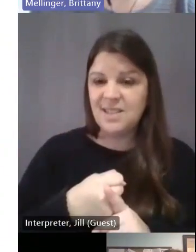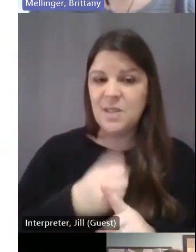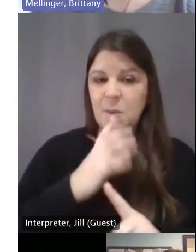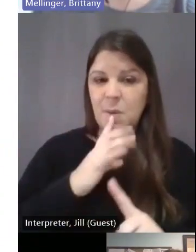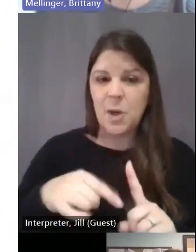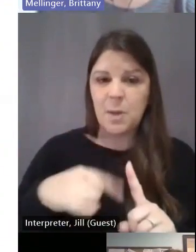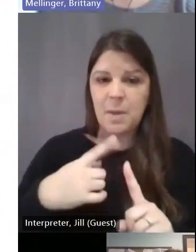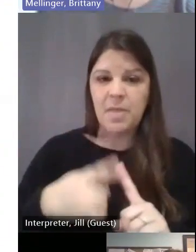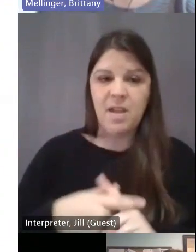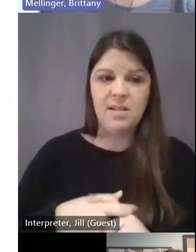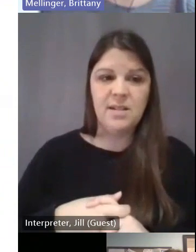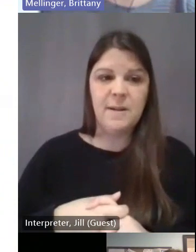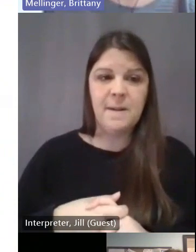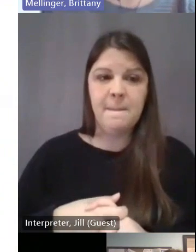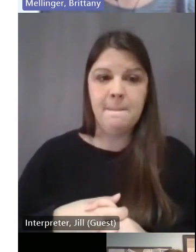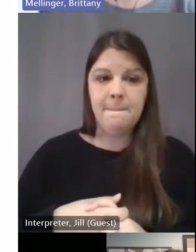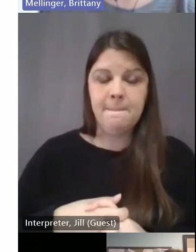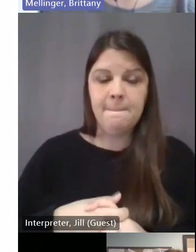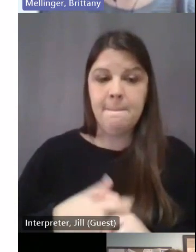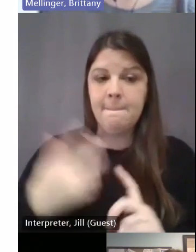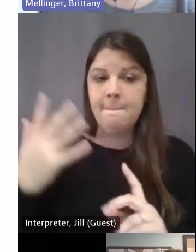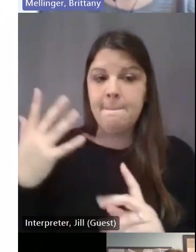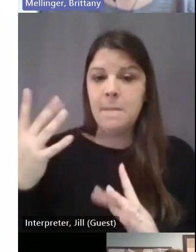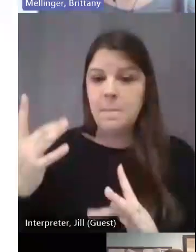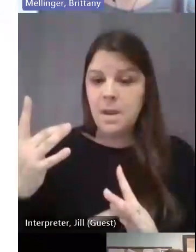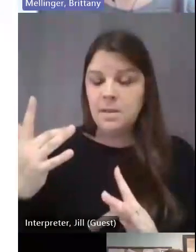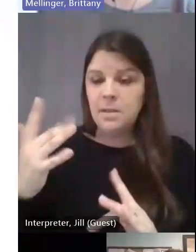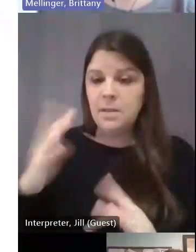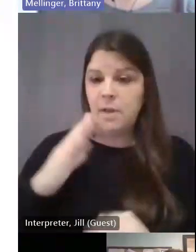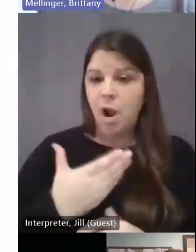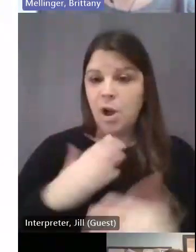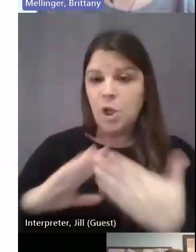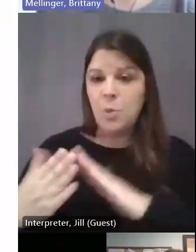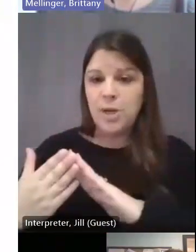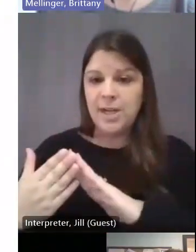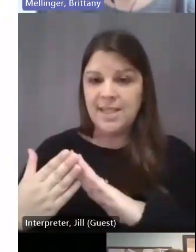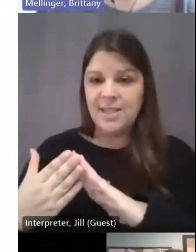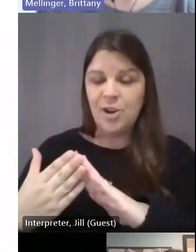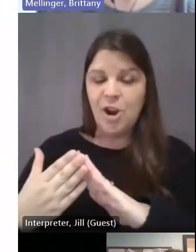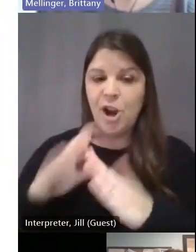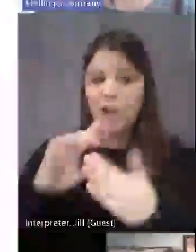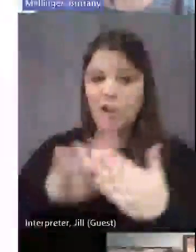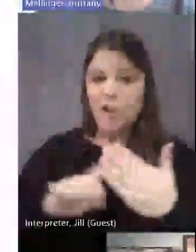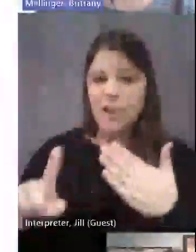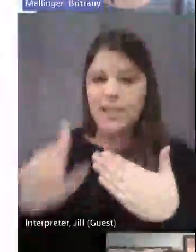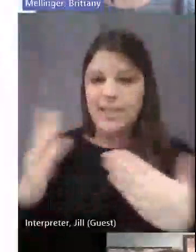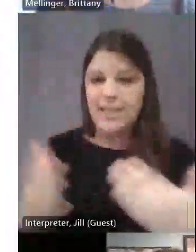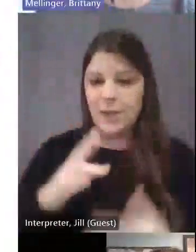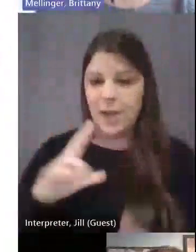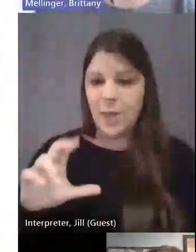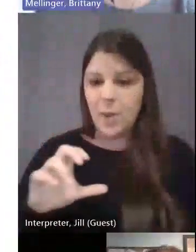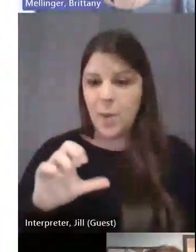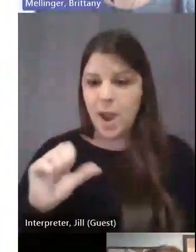bit. So because of the way our communities are policed in the United States,